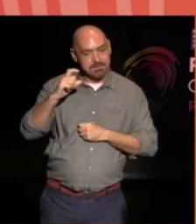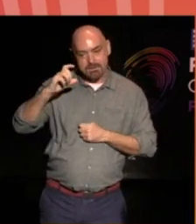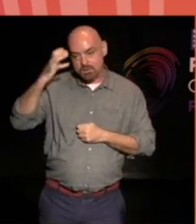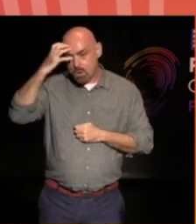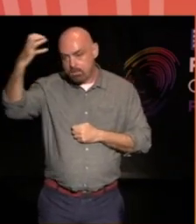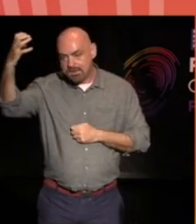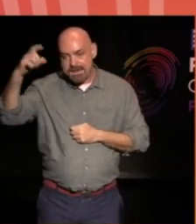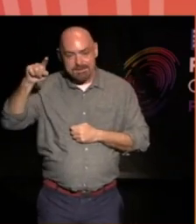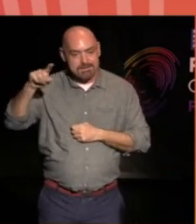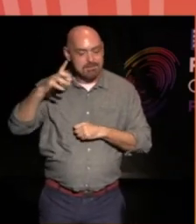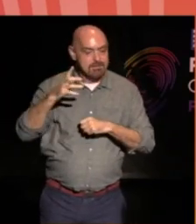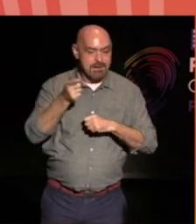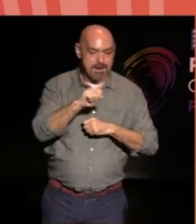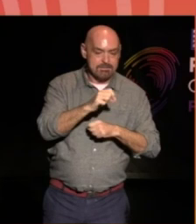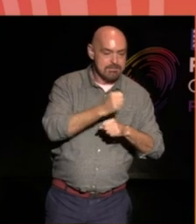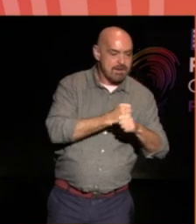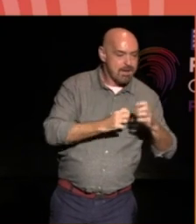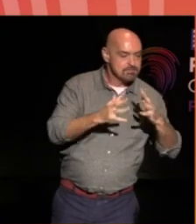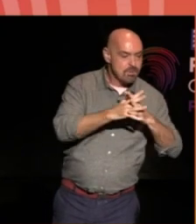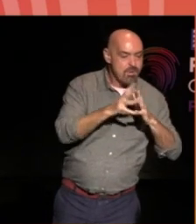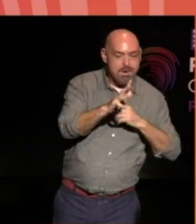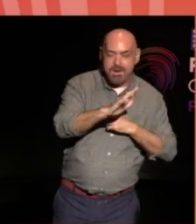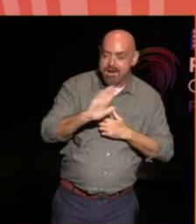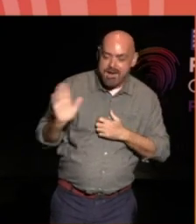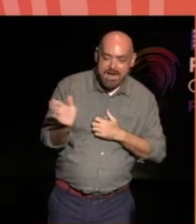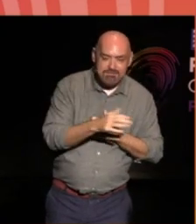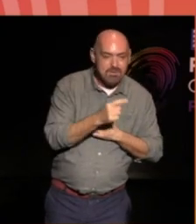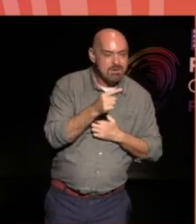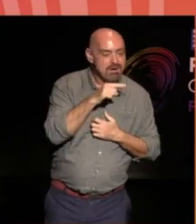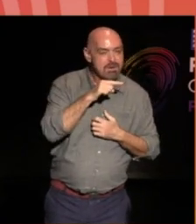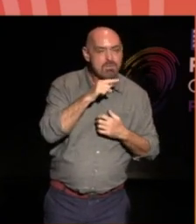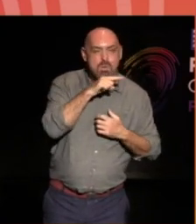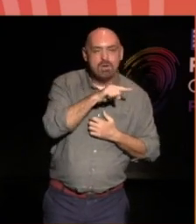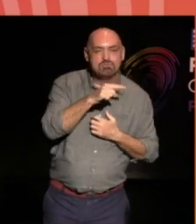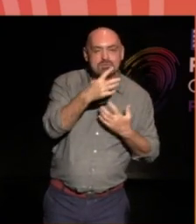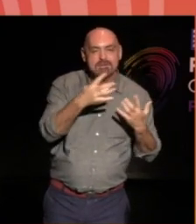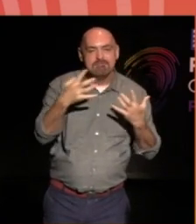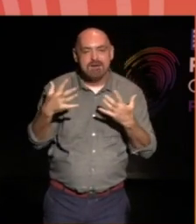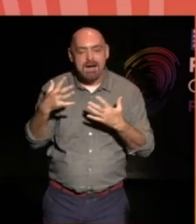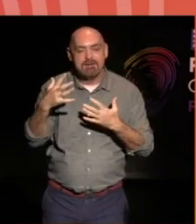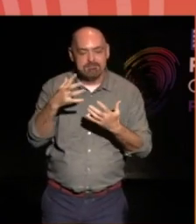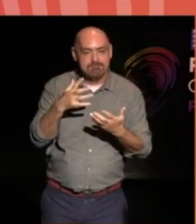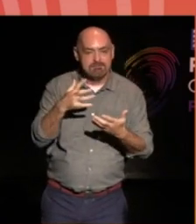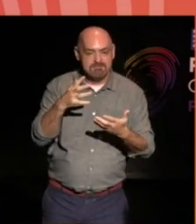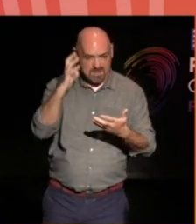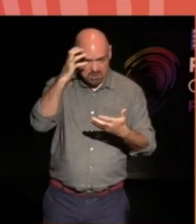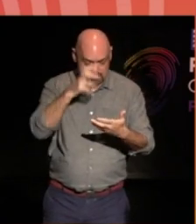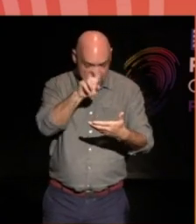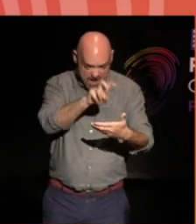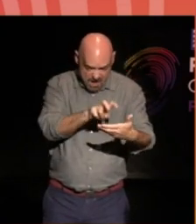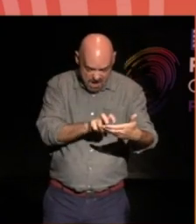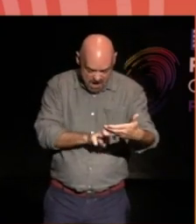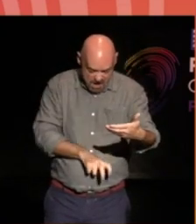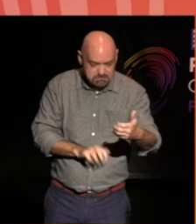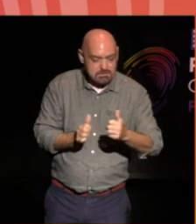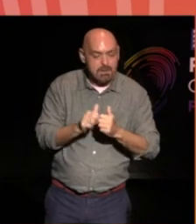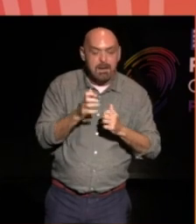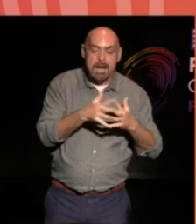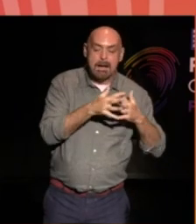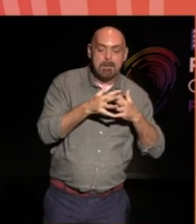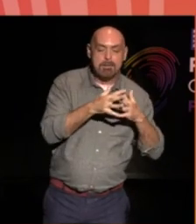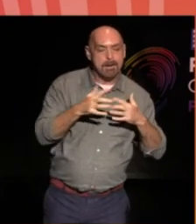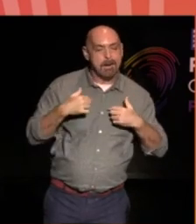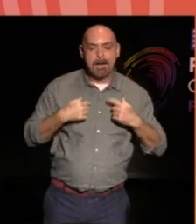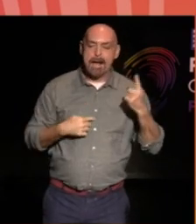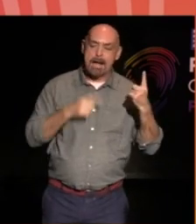now we'll find in Glasgow, every one of the 195 countries in the world have got to sign up to something. This is not where America can say,